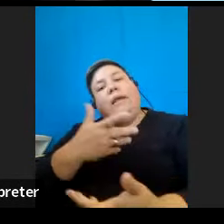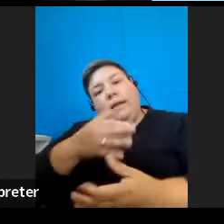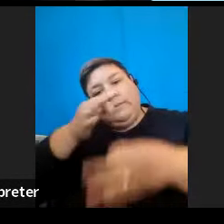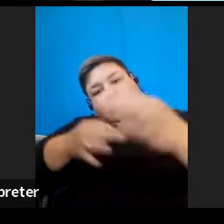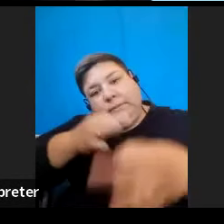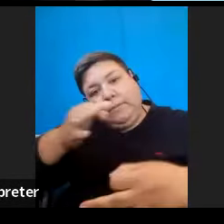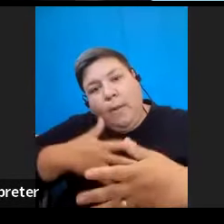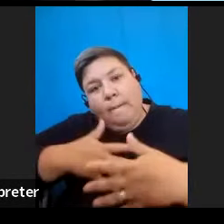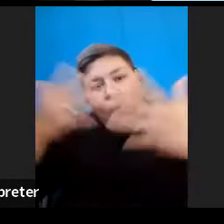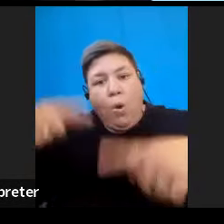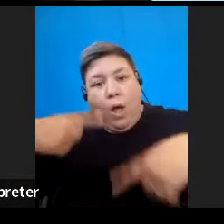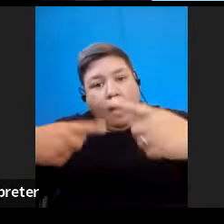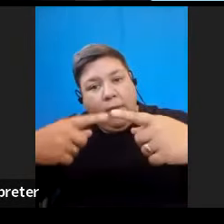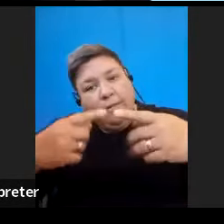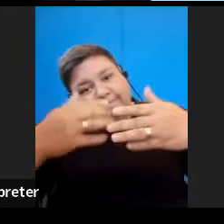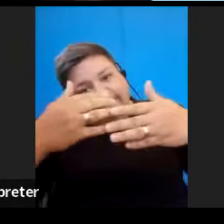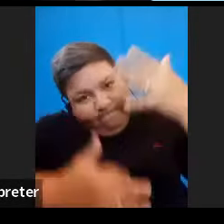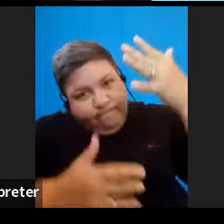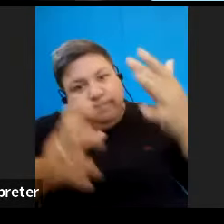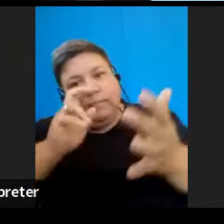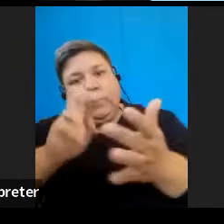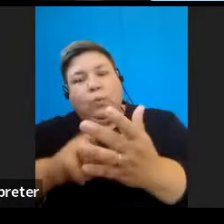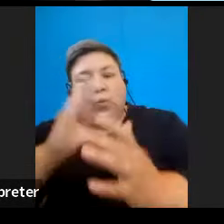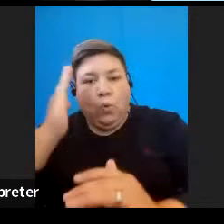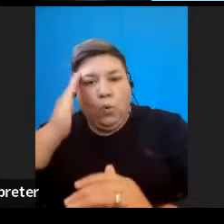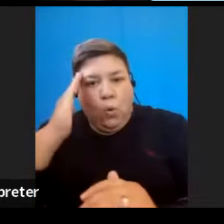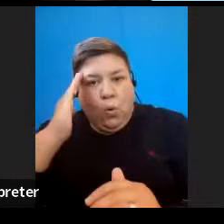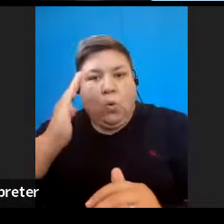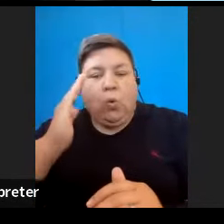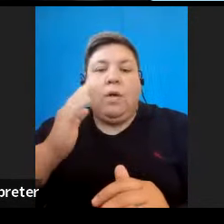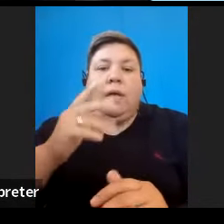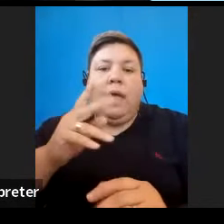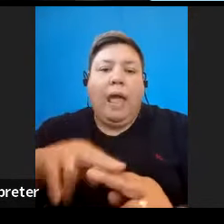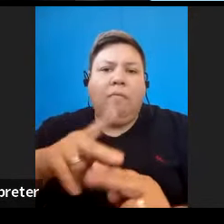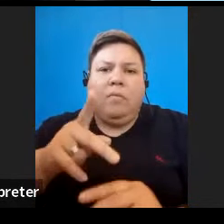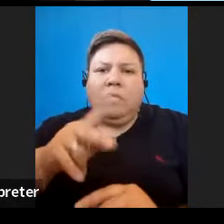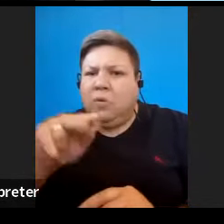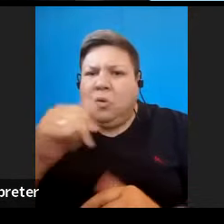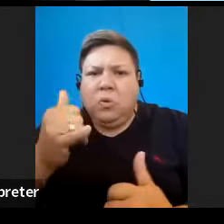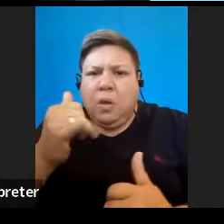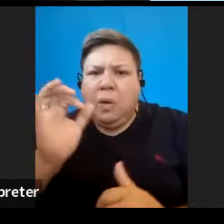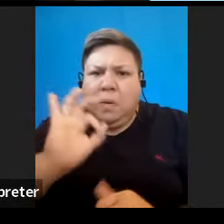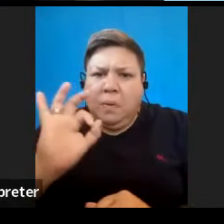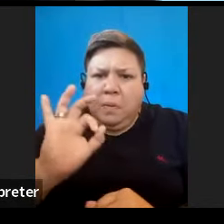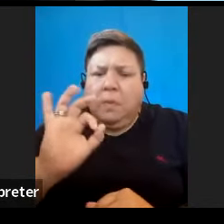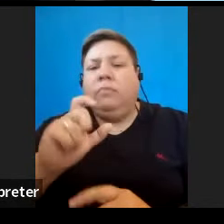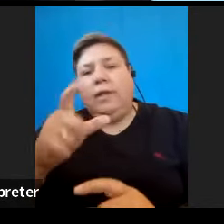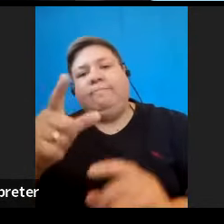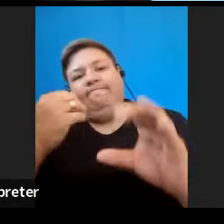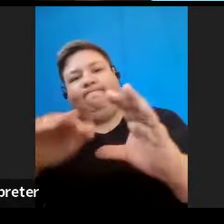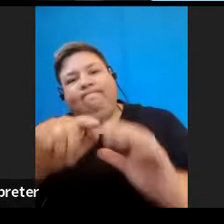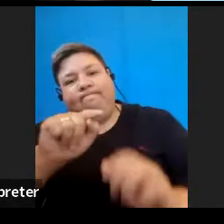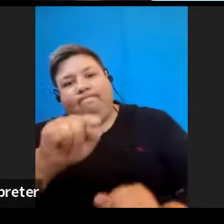some of the issues which we may not be able to cover here in this session.